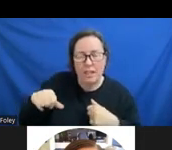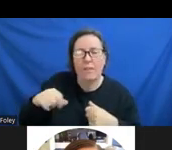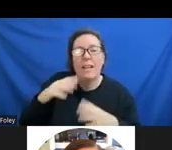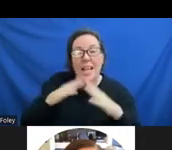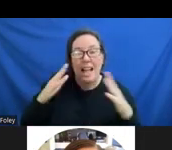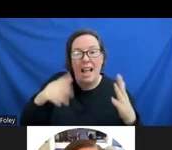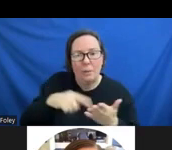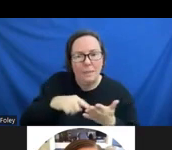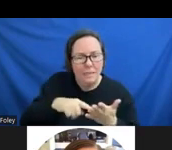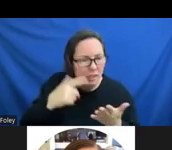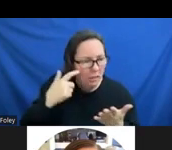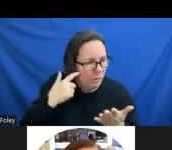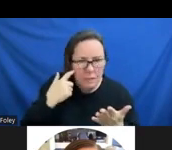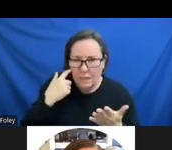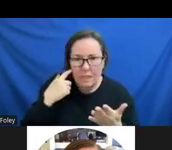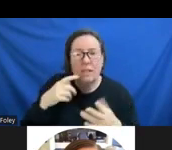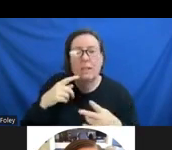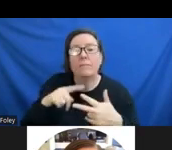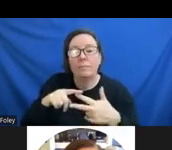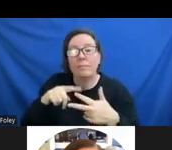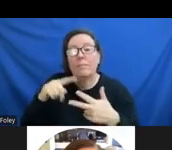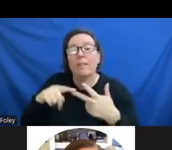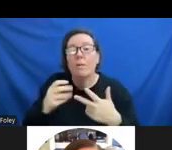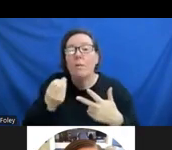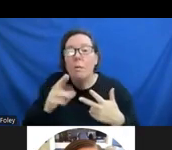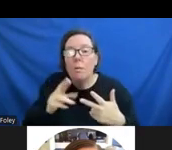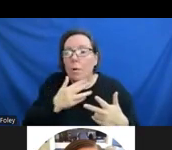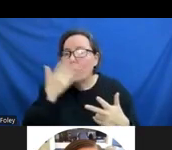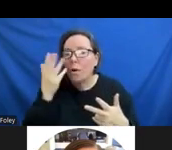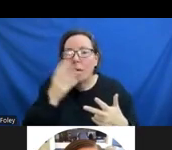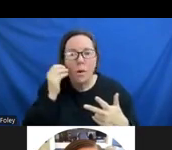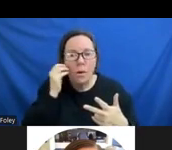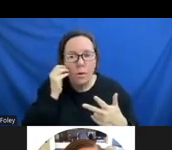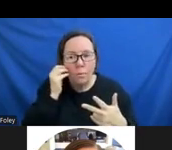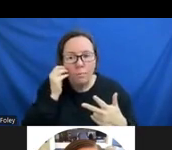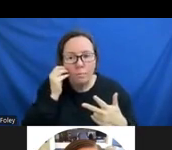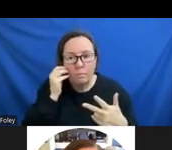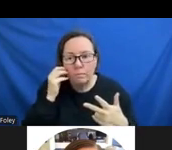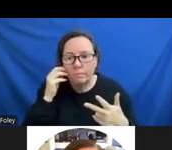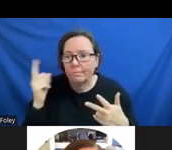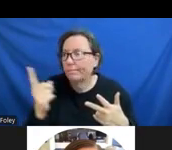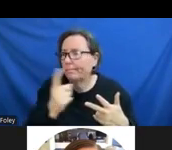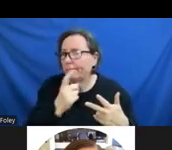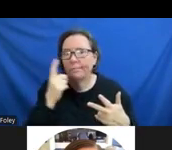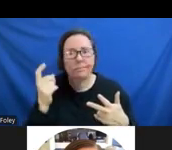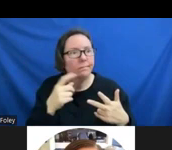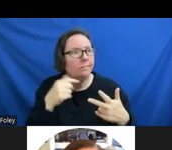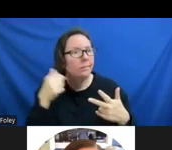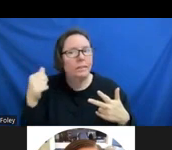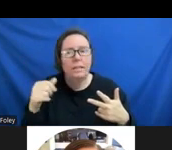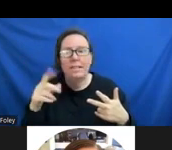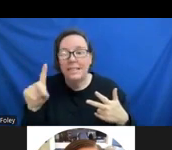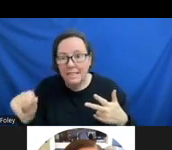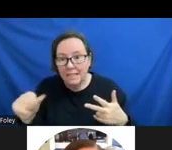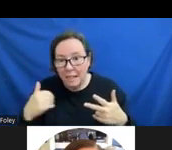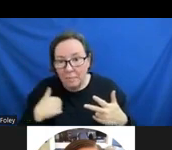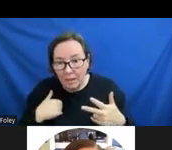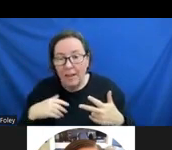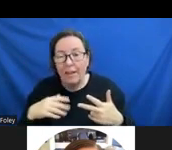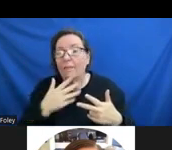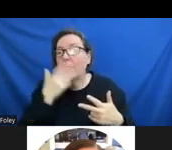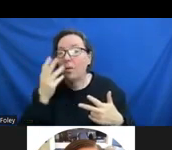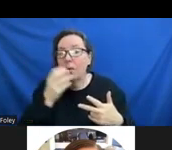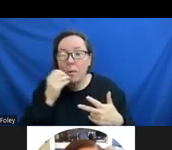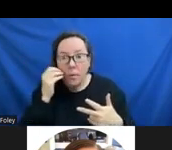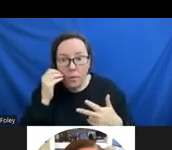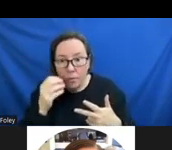finally, it applies to people who are homeless, who have a disability, who've been turned down for Social Security.